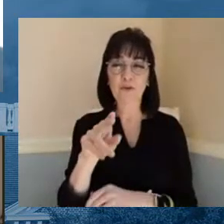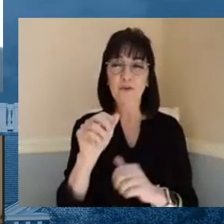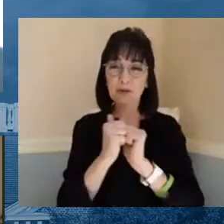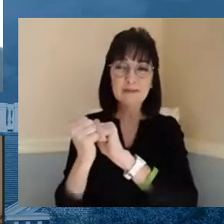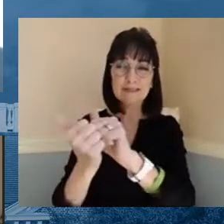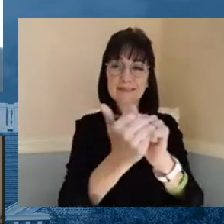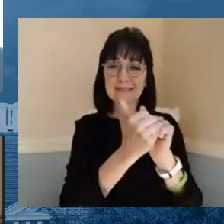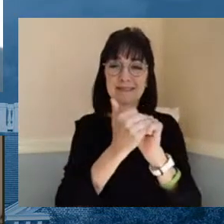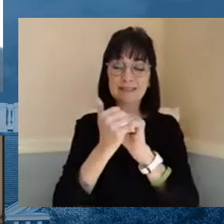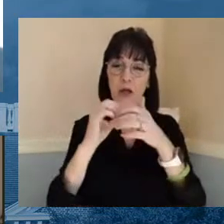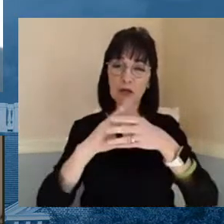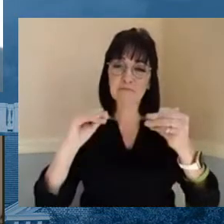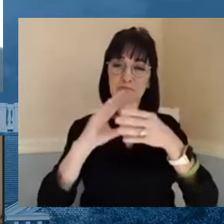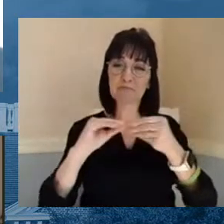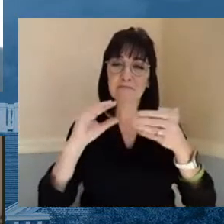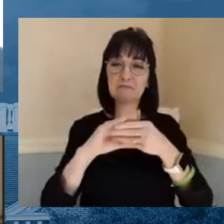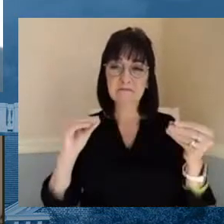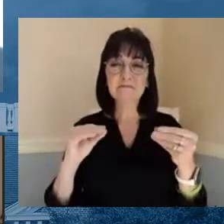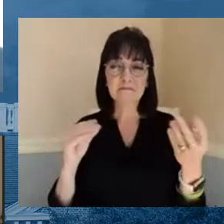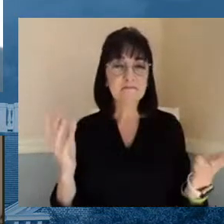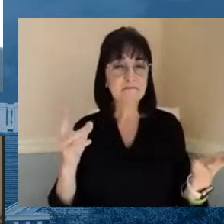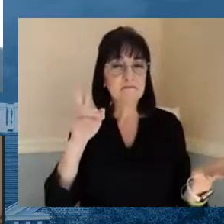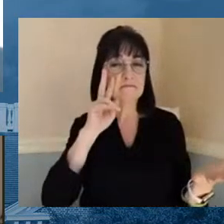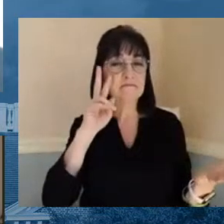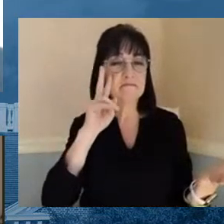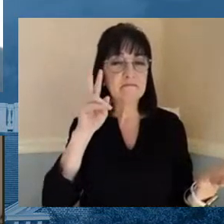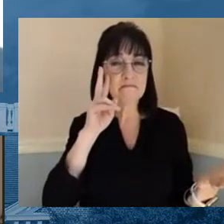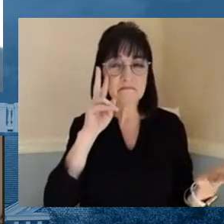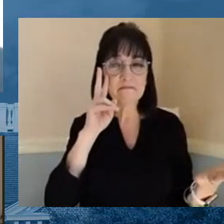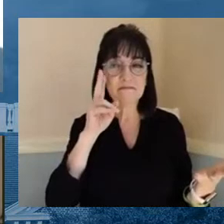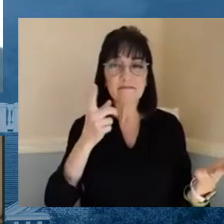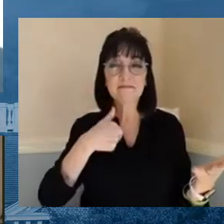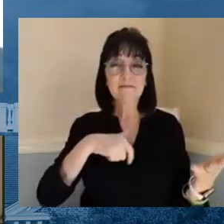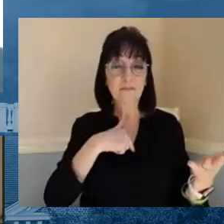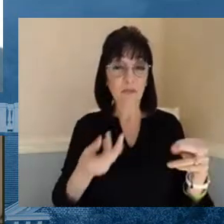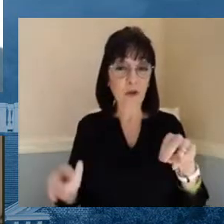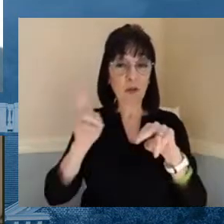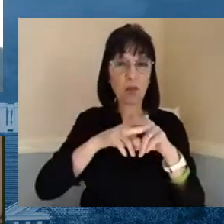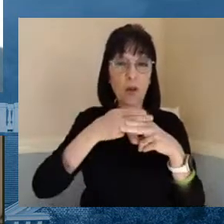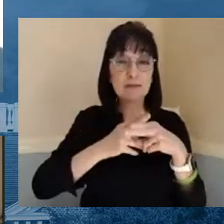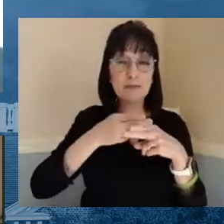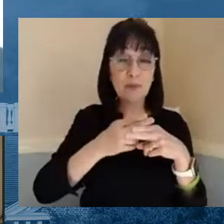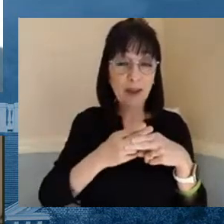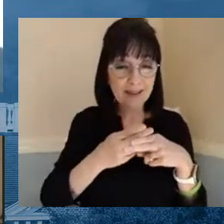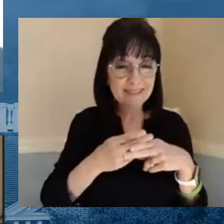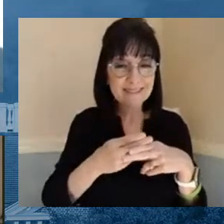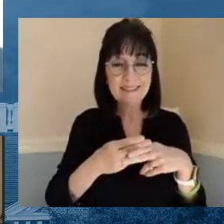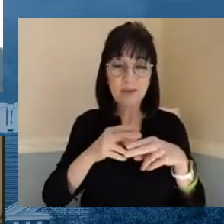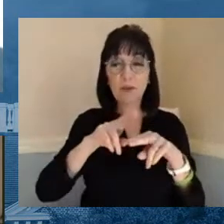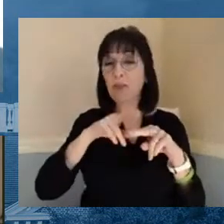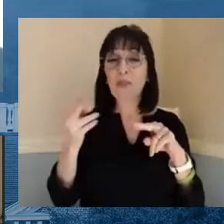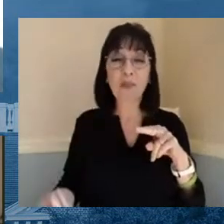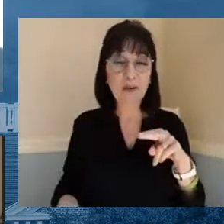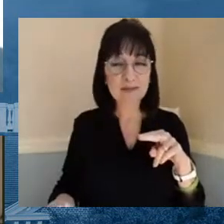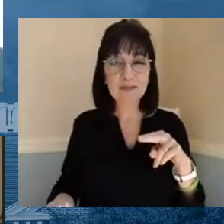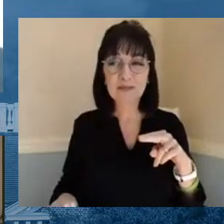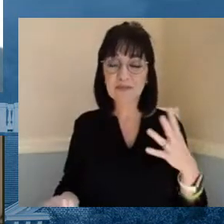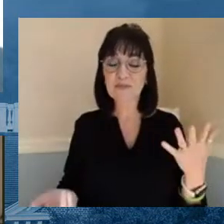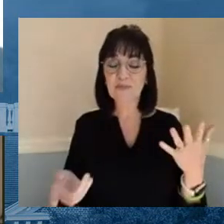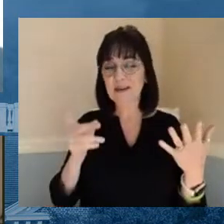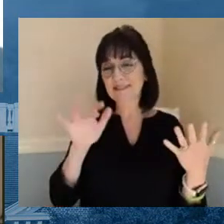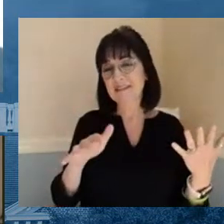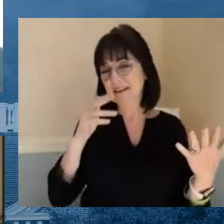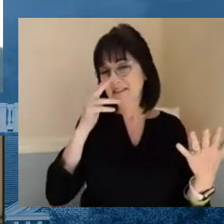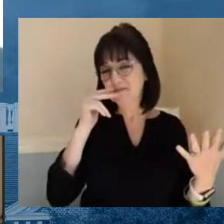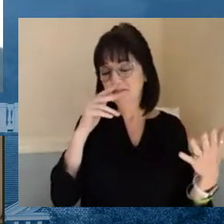some stories and we catch up and see whether or not we've gained some weight or lost some weight. But again, thank you, and thank you to everyone else who's